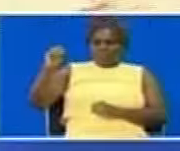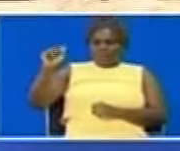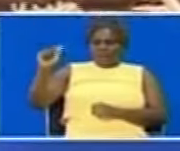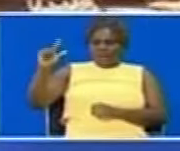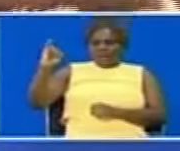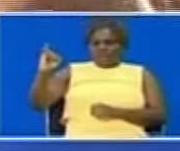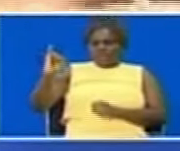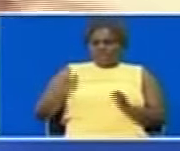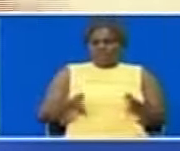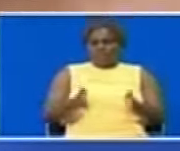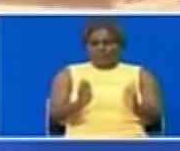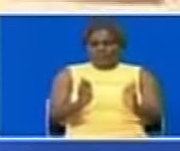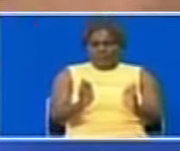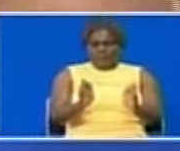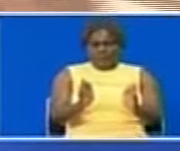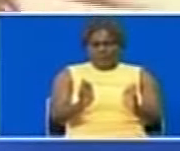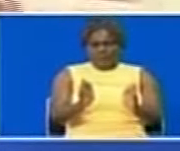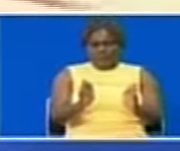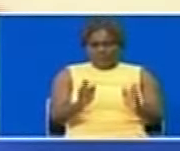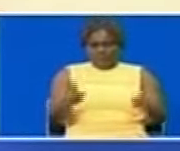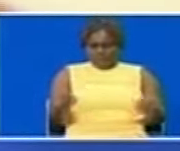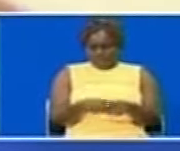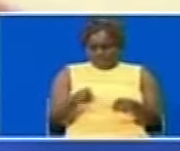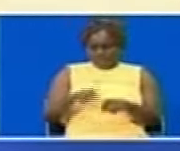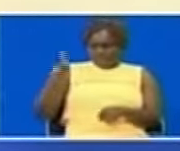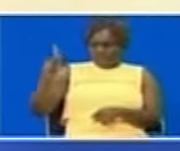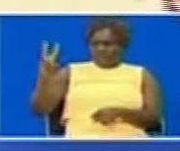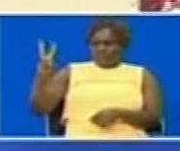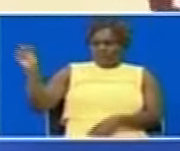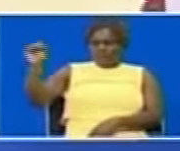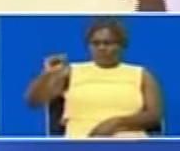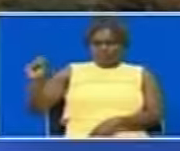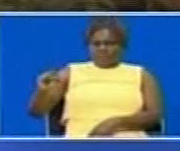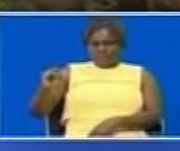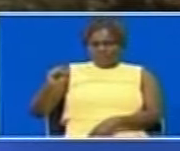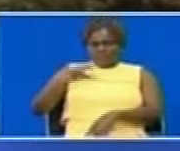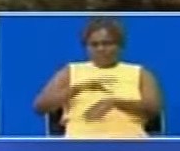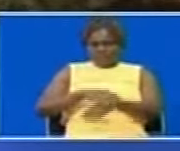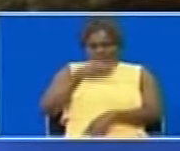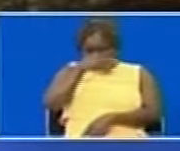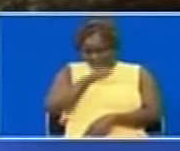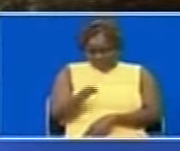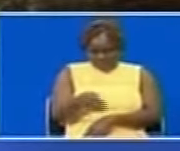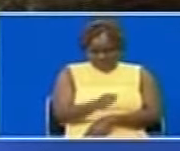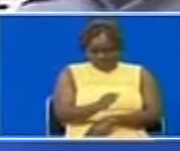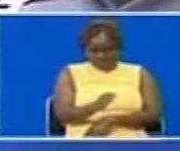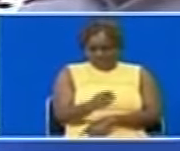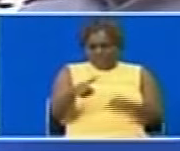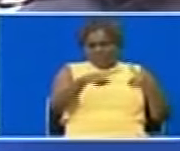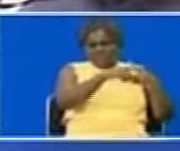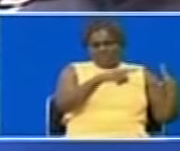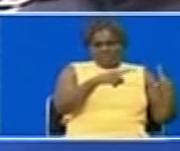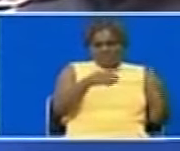Road. It was only after KWS tracked down the elephant and killed it that the demonstration